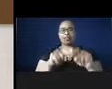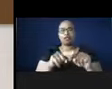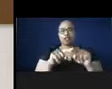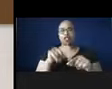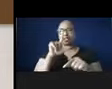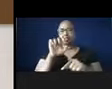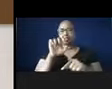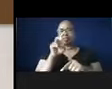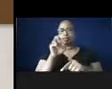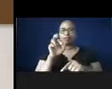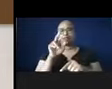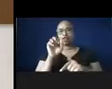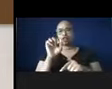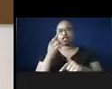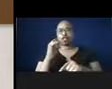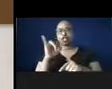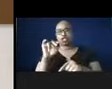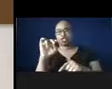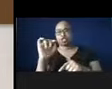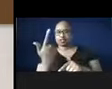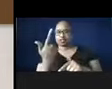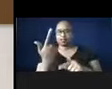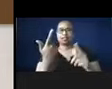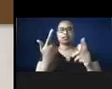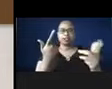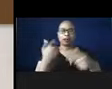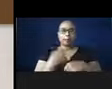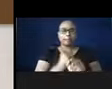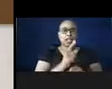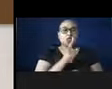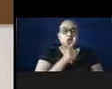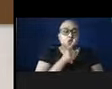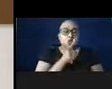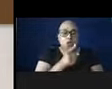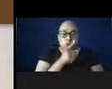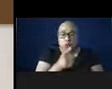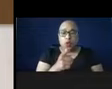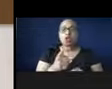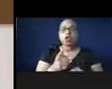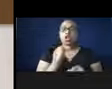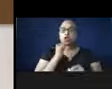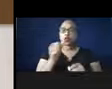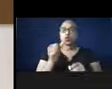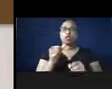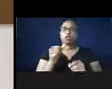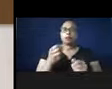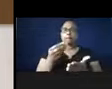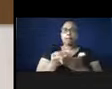we weren't putting good money after bad. Would this investment in the facility